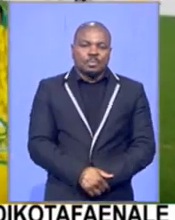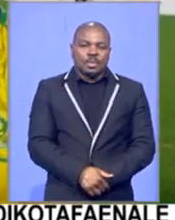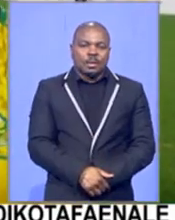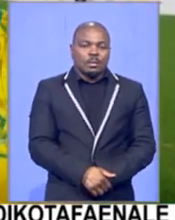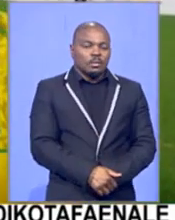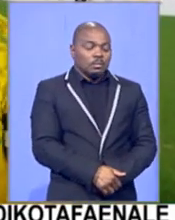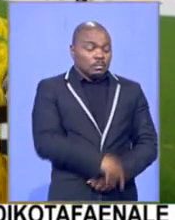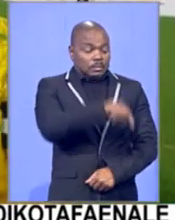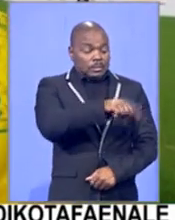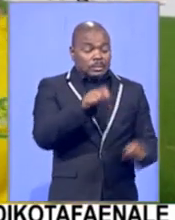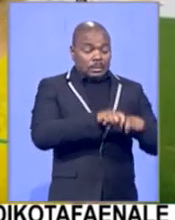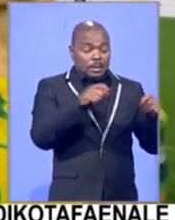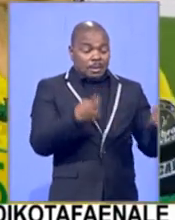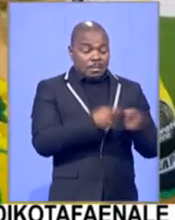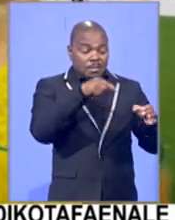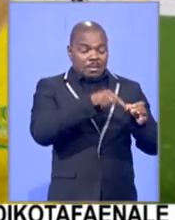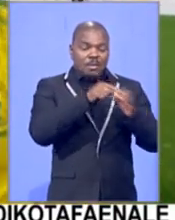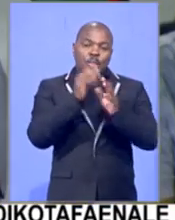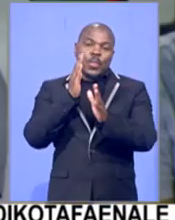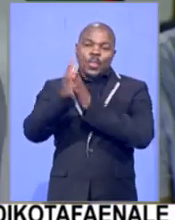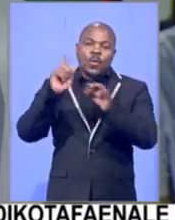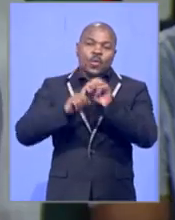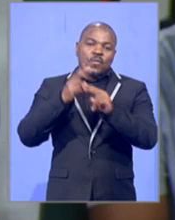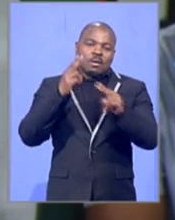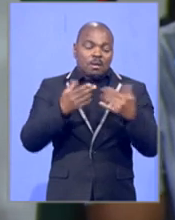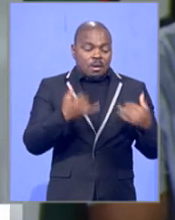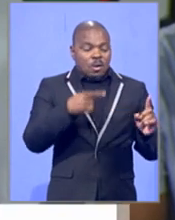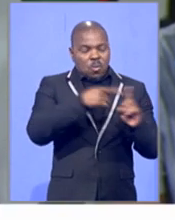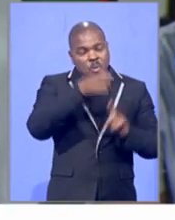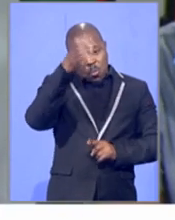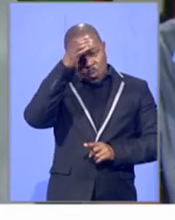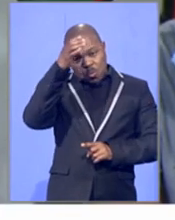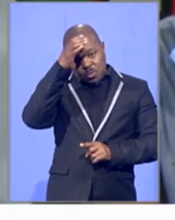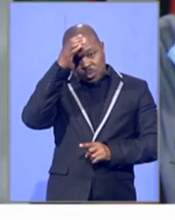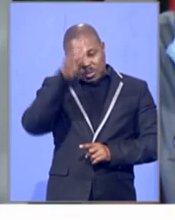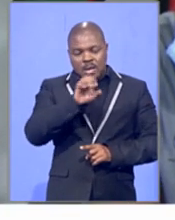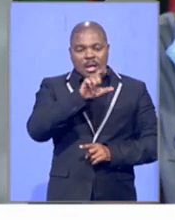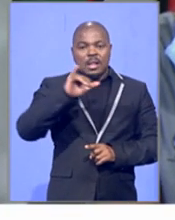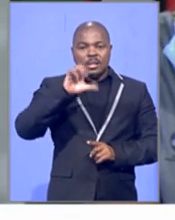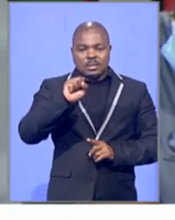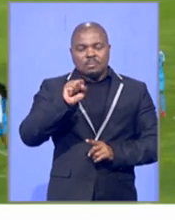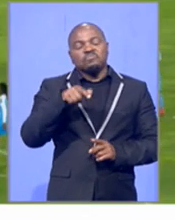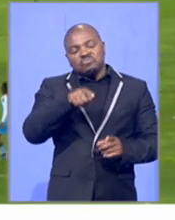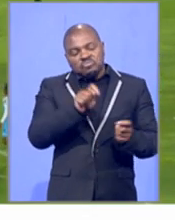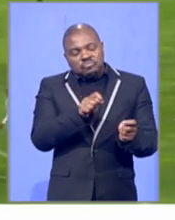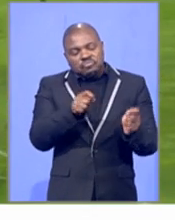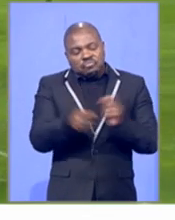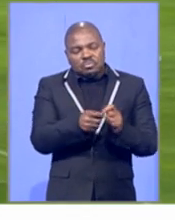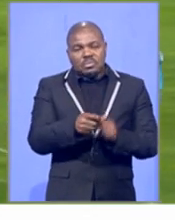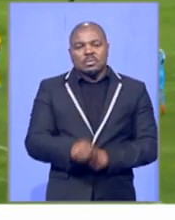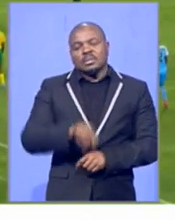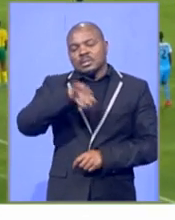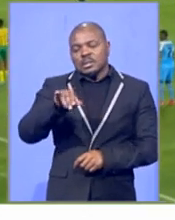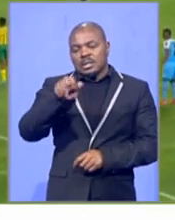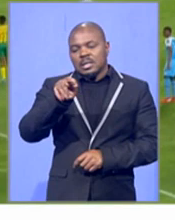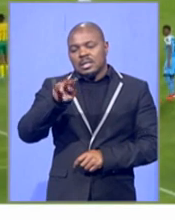Jaka setlhopha sa gagwe se sutlheletse kwa dikwata finaleng, mokatisi wa Banyana Banyana Desri Ellis o dirile diphetogo di le mmalwa ka go bitsa Jenin van